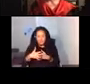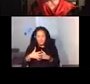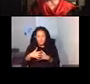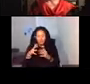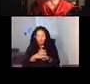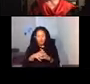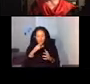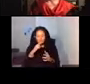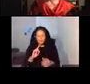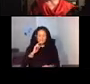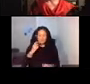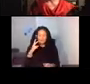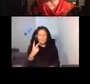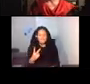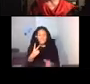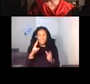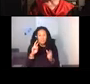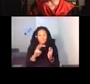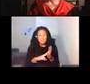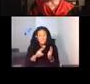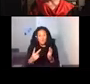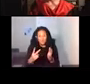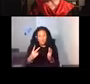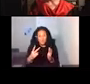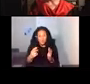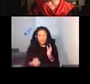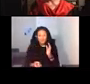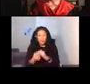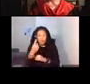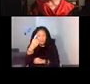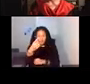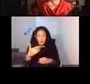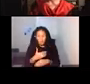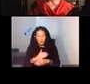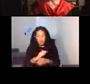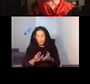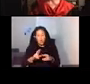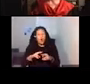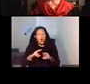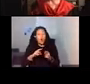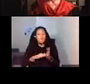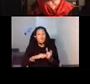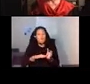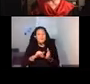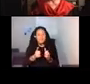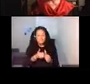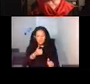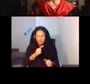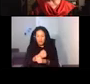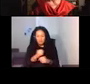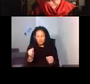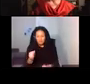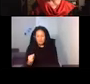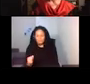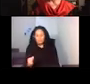rocket at Hoffman's factory where she worked in Chelmsford, aged 26. Joan Hughes, MBE,